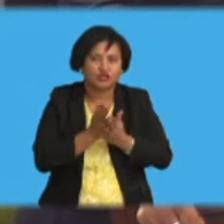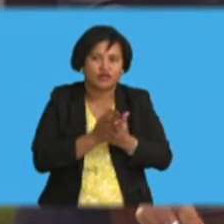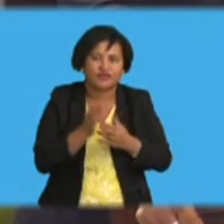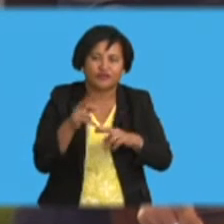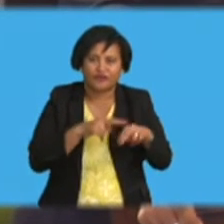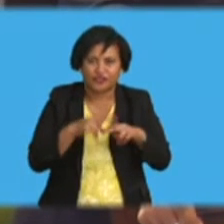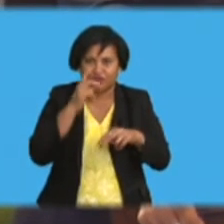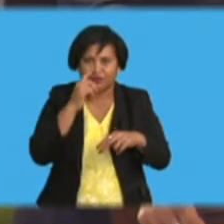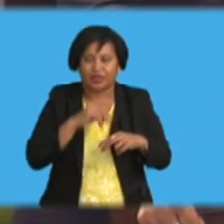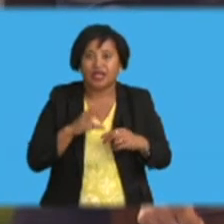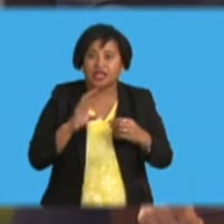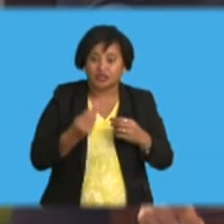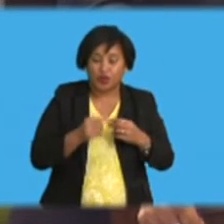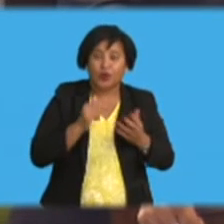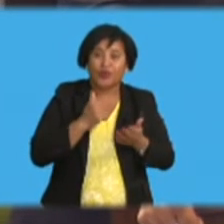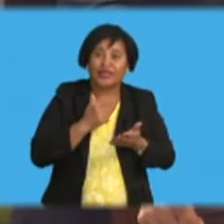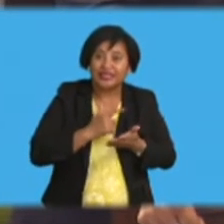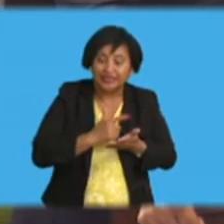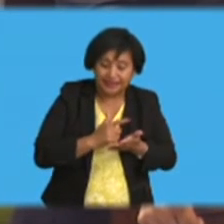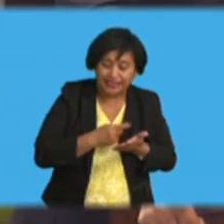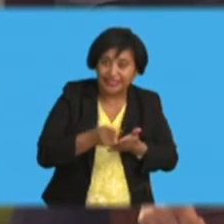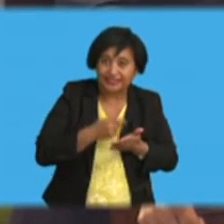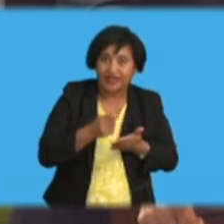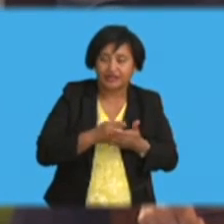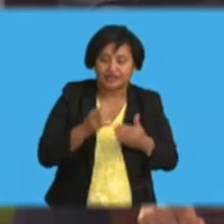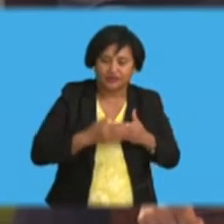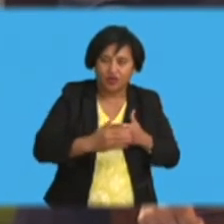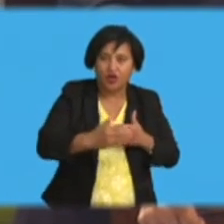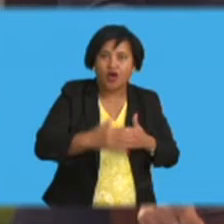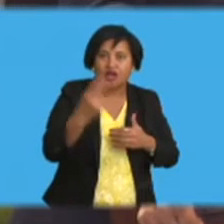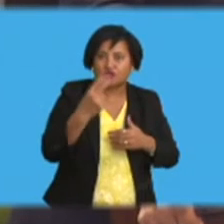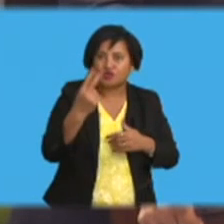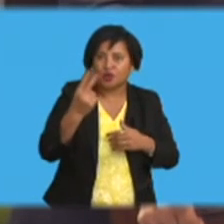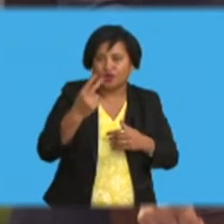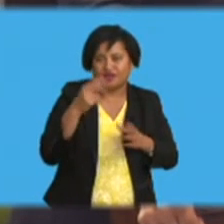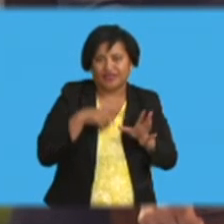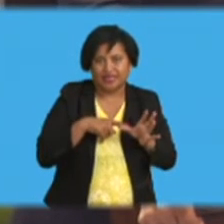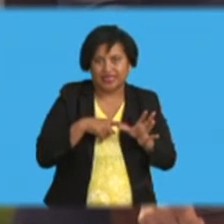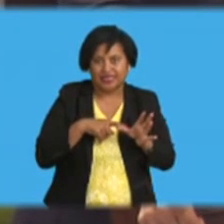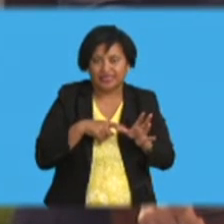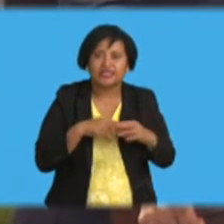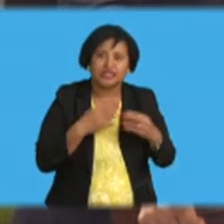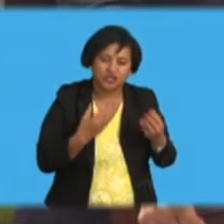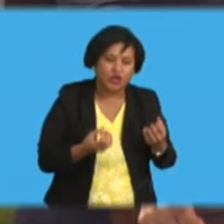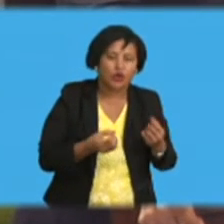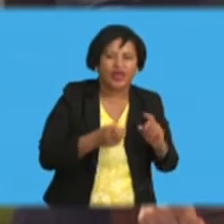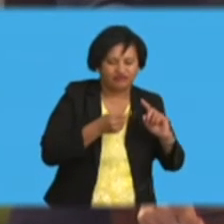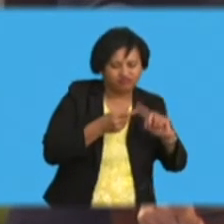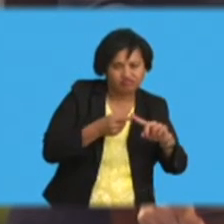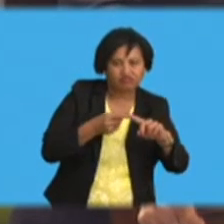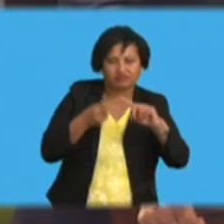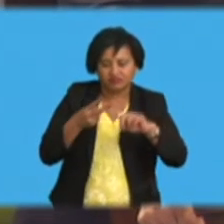a 12-year sale and leaseback financing package involving Boeing, the aircraft manufacturer, GE Capital Aviation